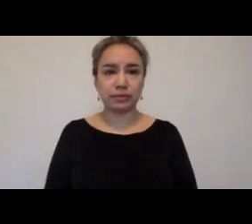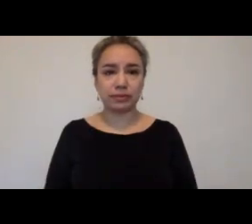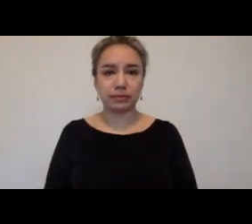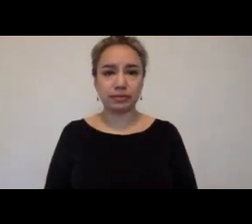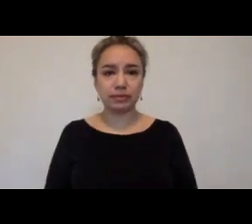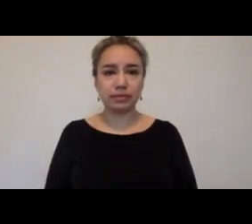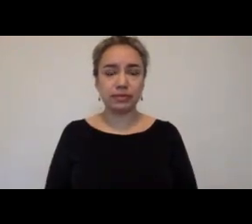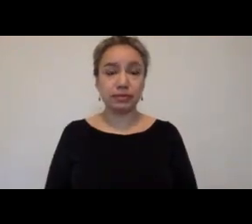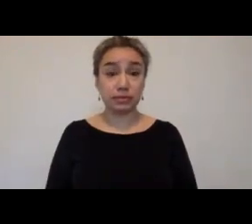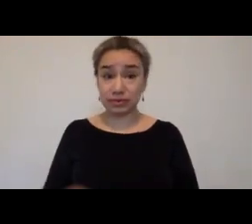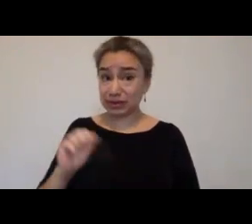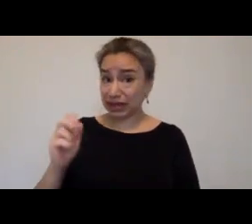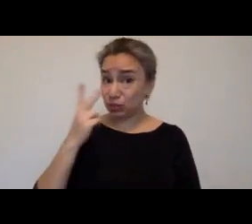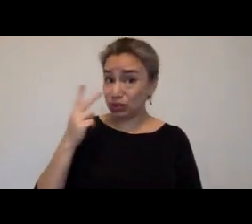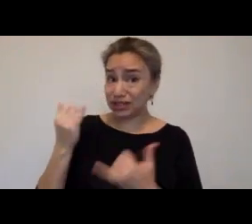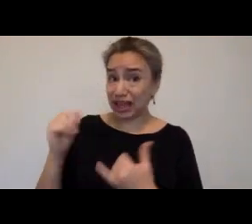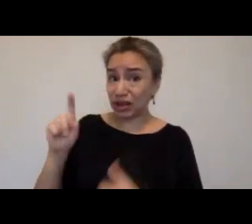Is that showing now?